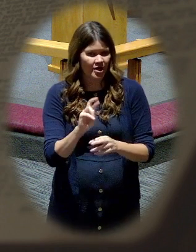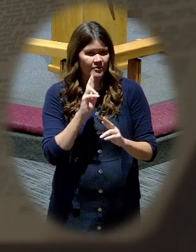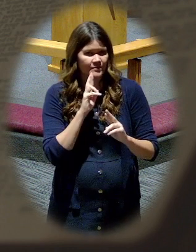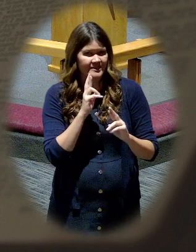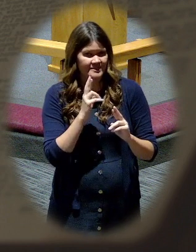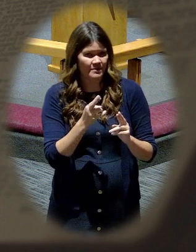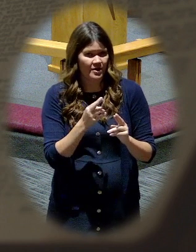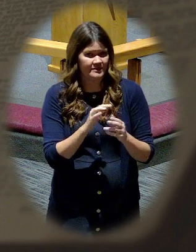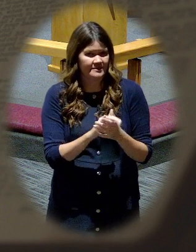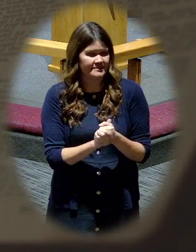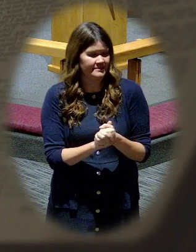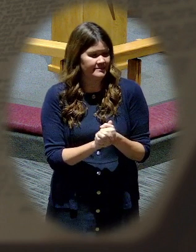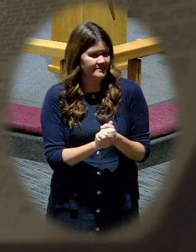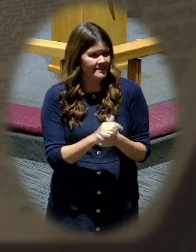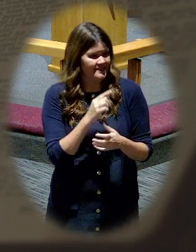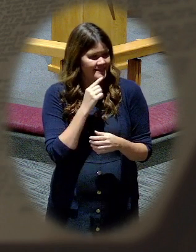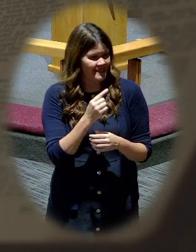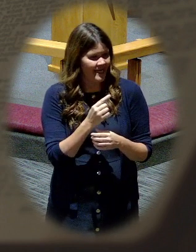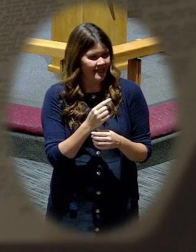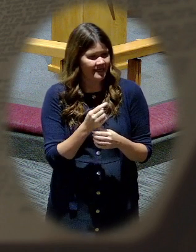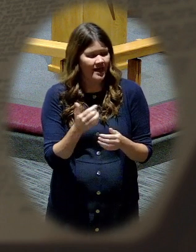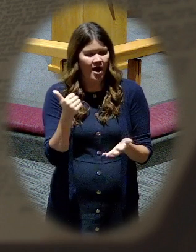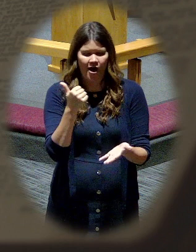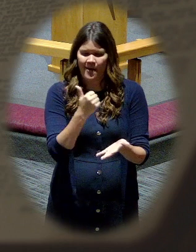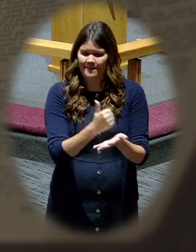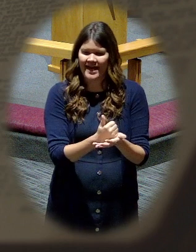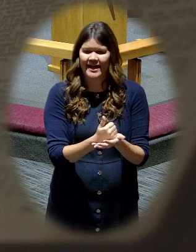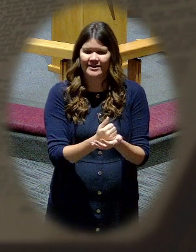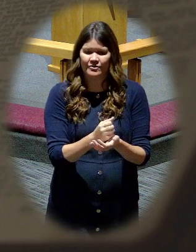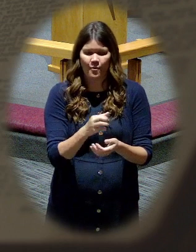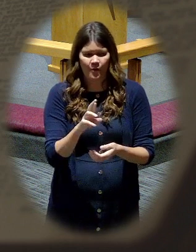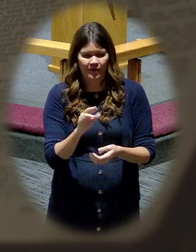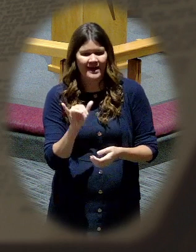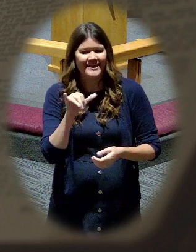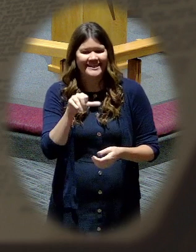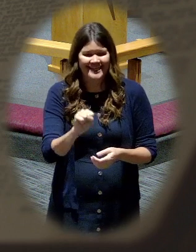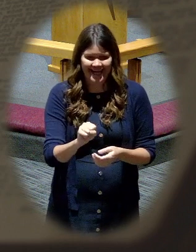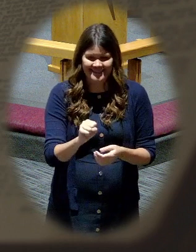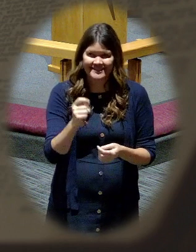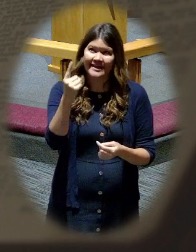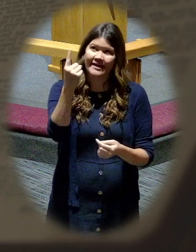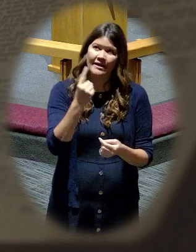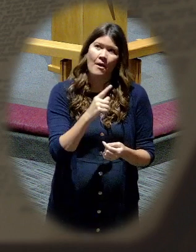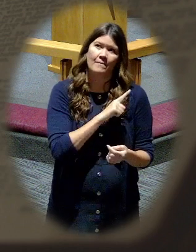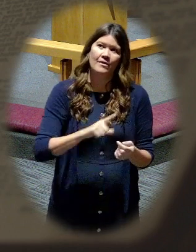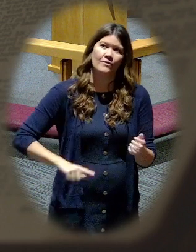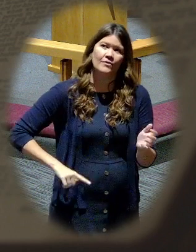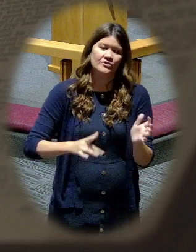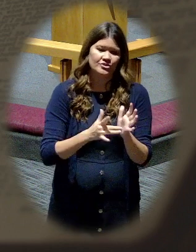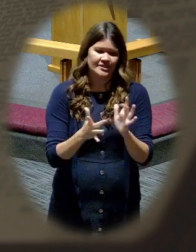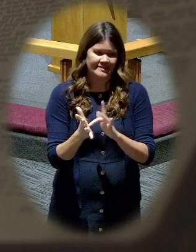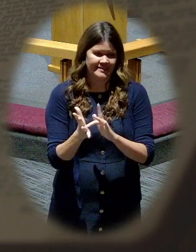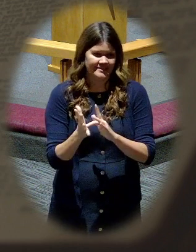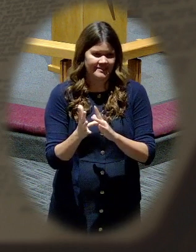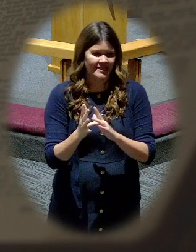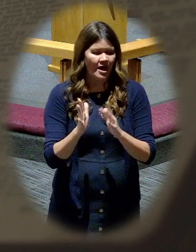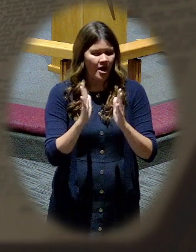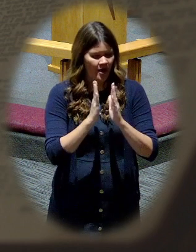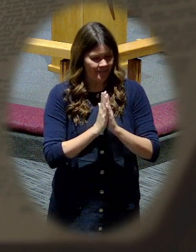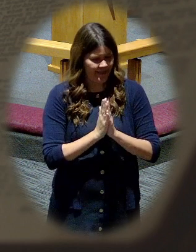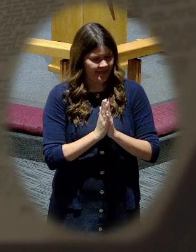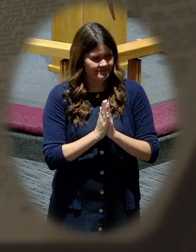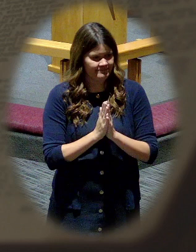responds to it. And he says, "Amen," or "Yes, come Lord Jesus. Amen, come